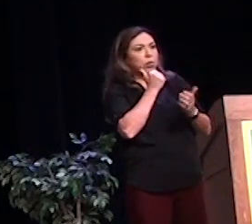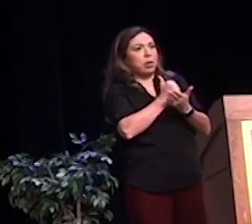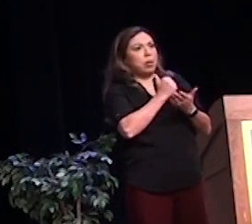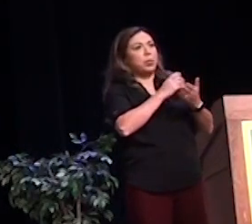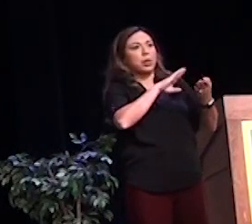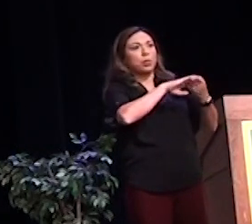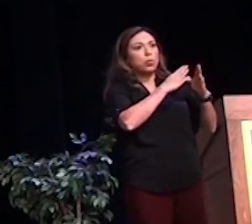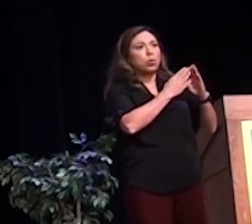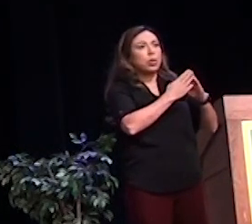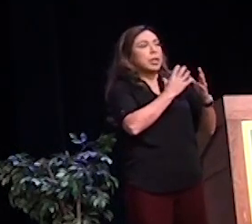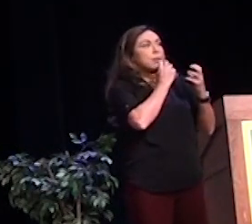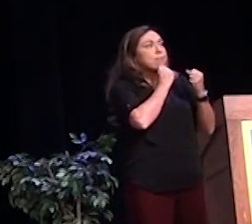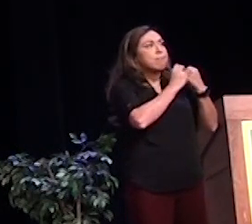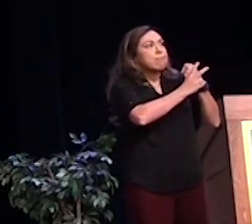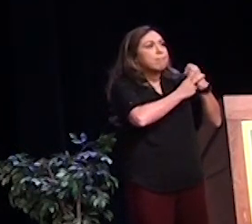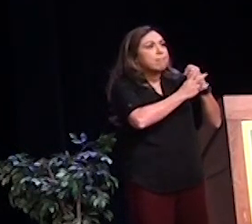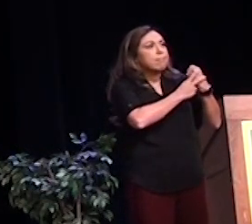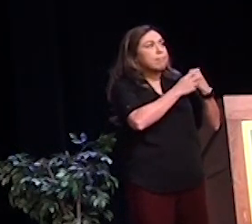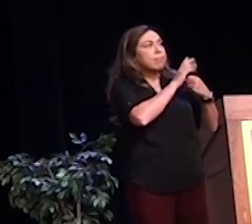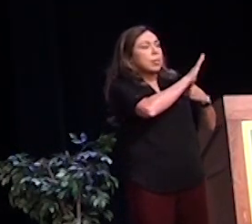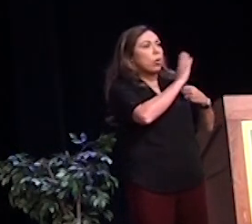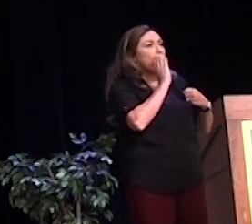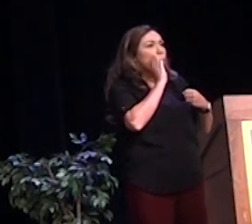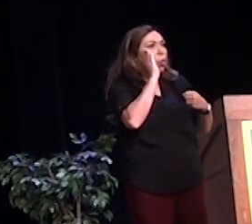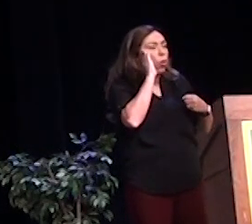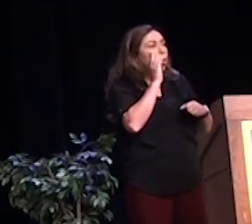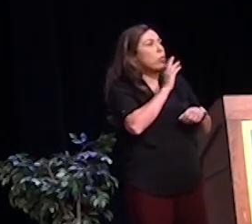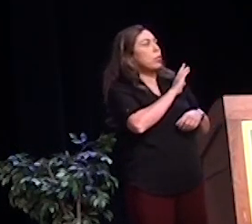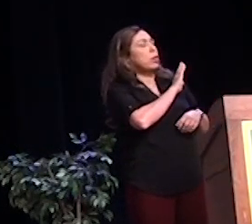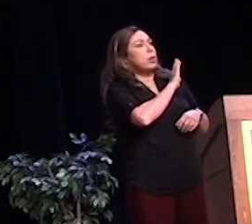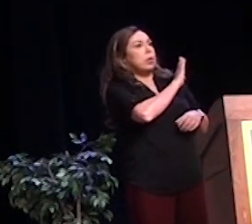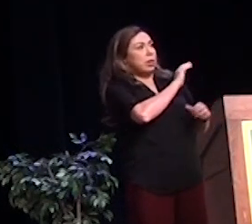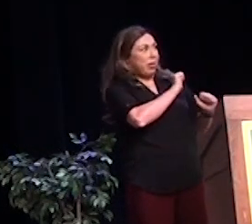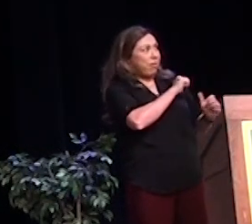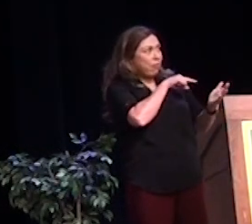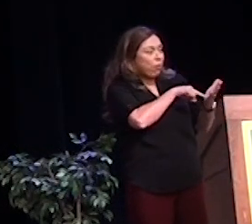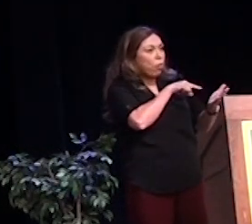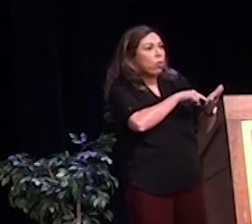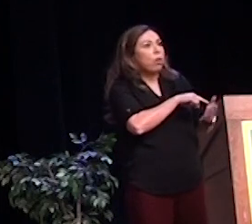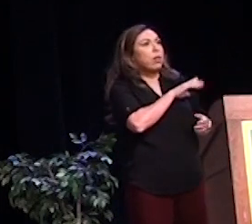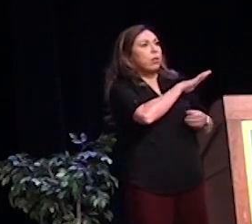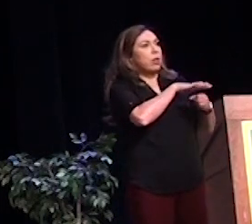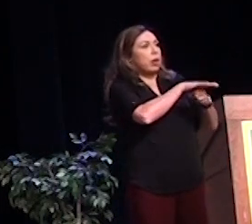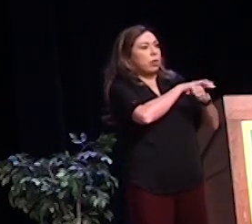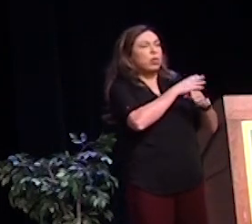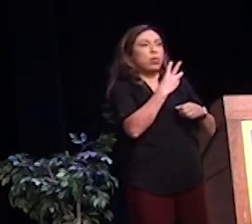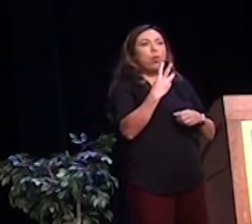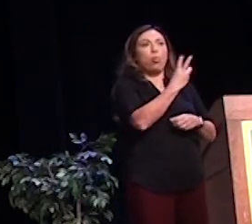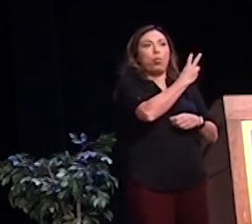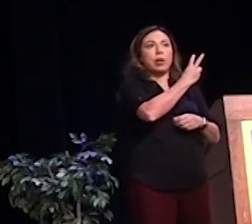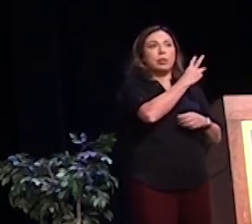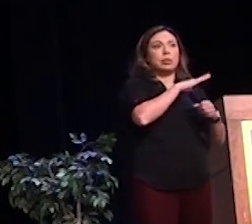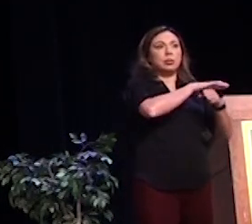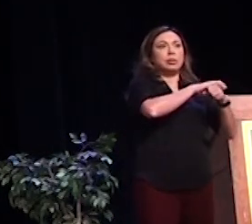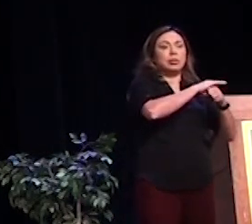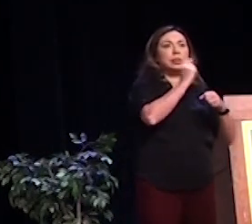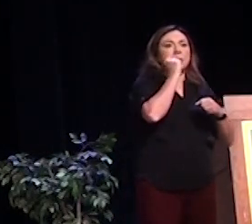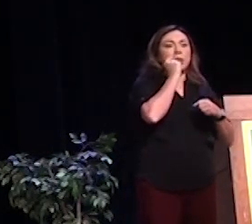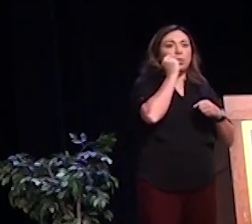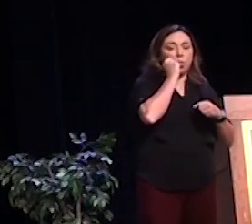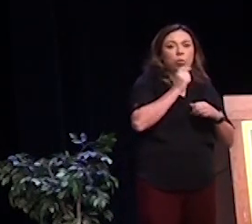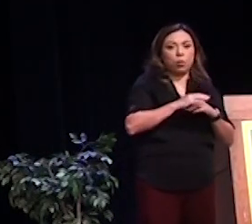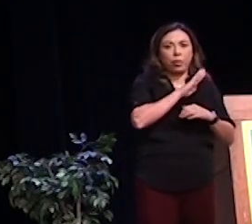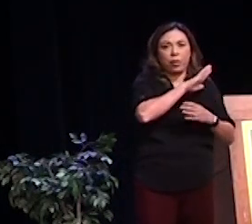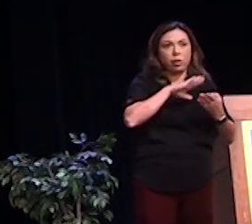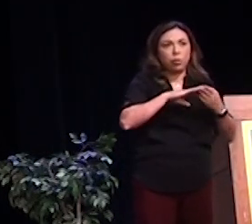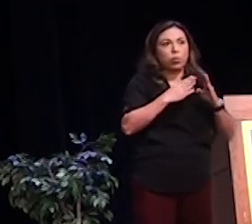preserve the affordability and preserve the integrity of the community as well? The West Side community has been historically a